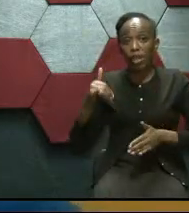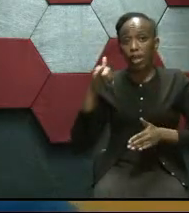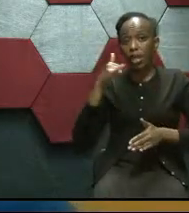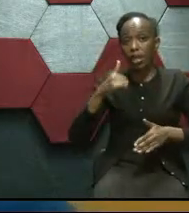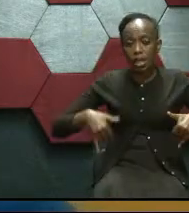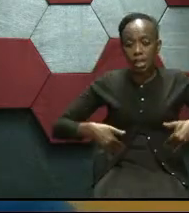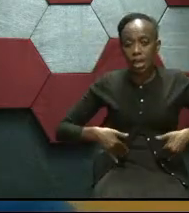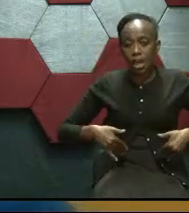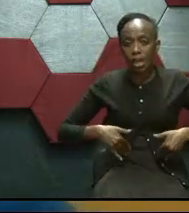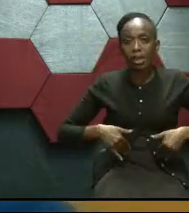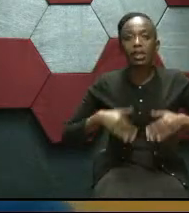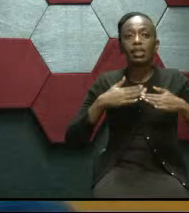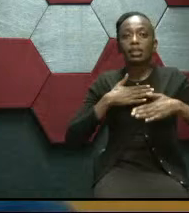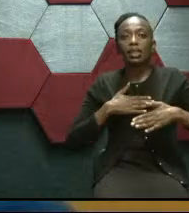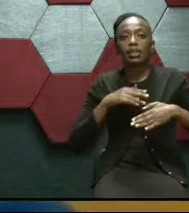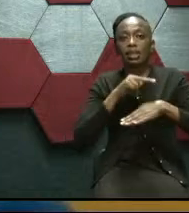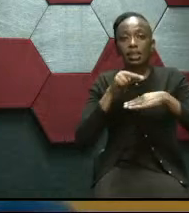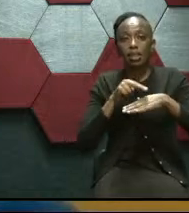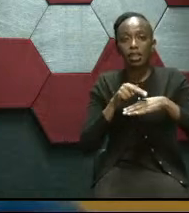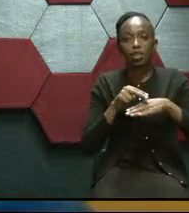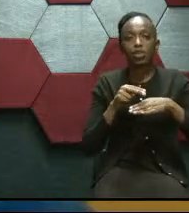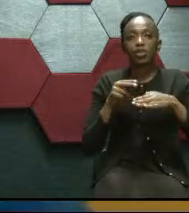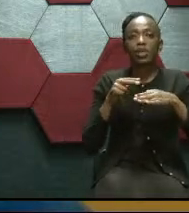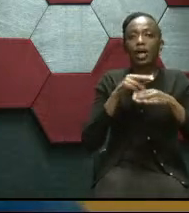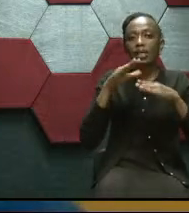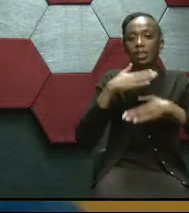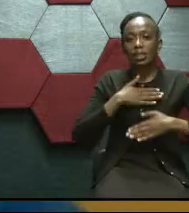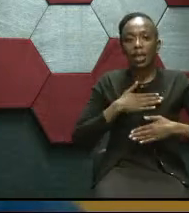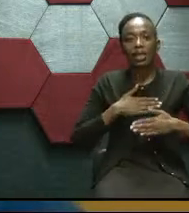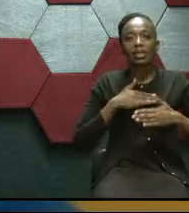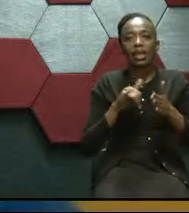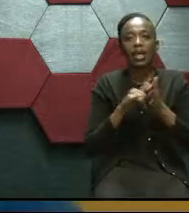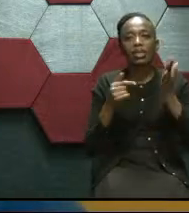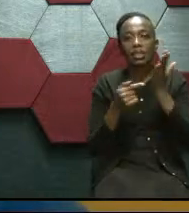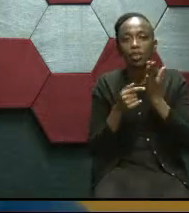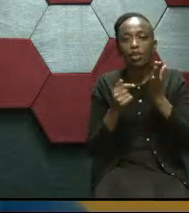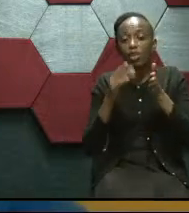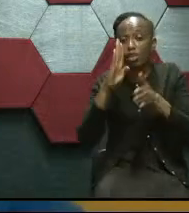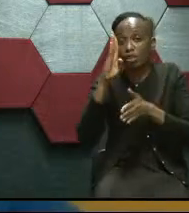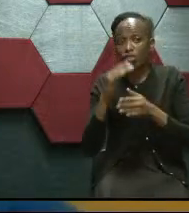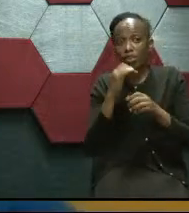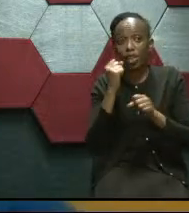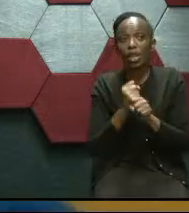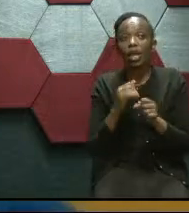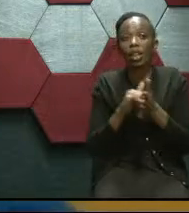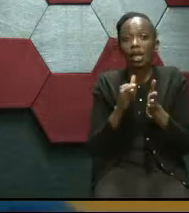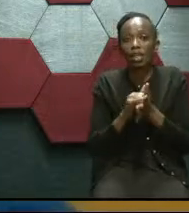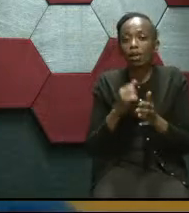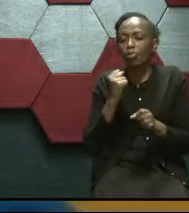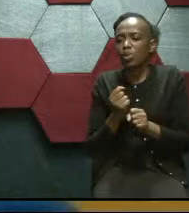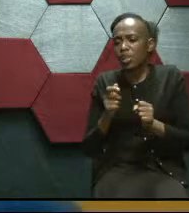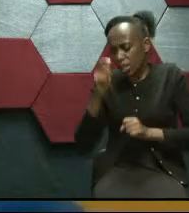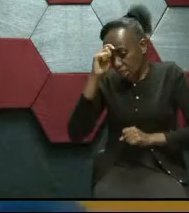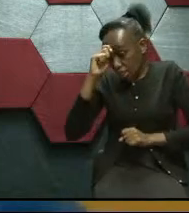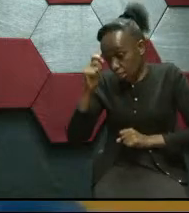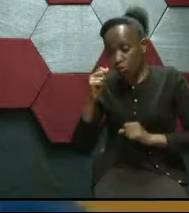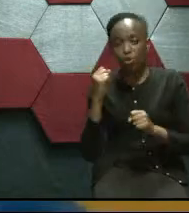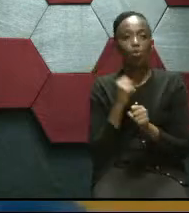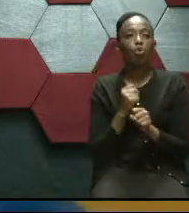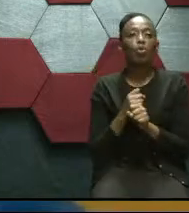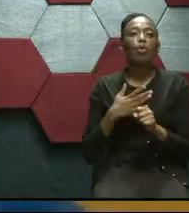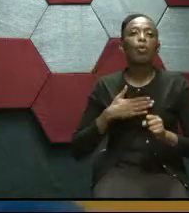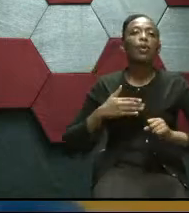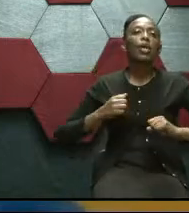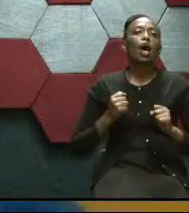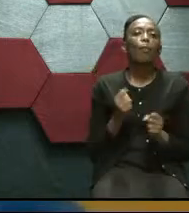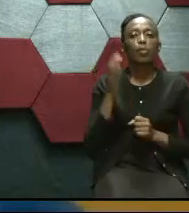National Science and Technology Exhibition, and this is the 4th year that I am doing this very distinguished job. I'm very, very